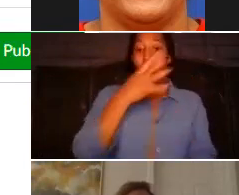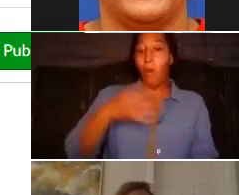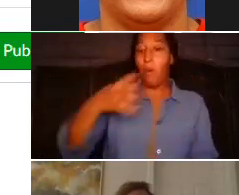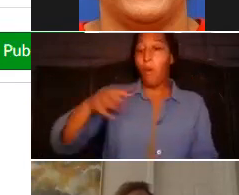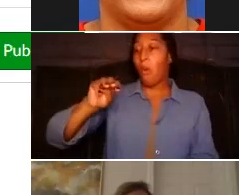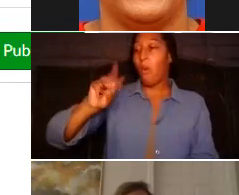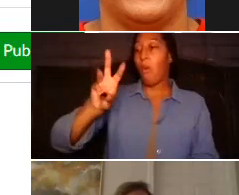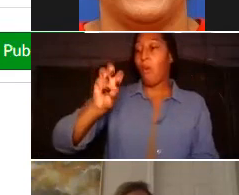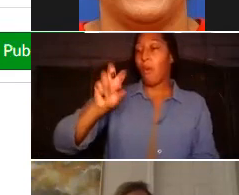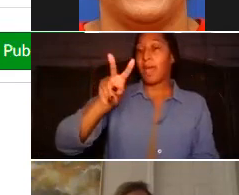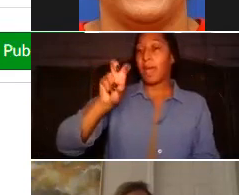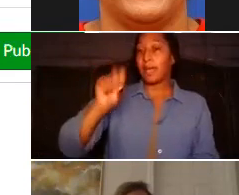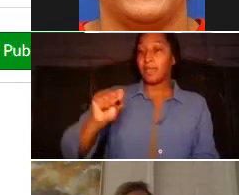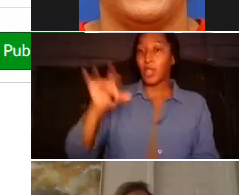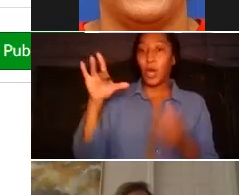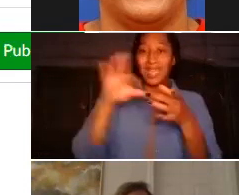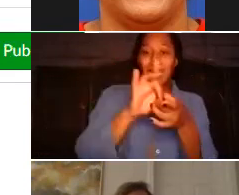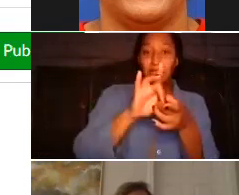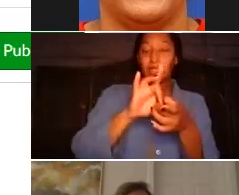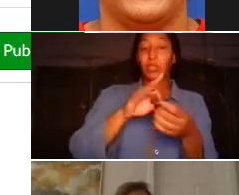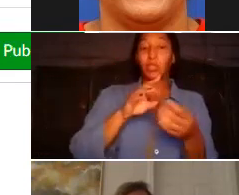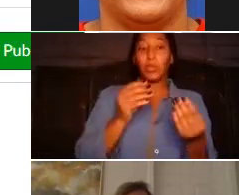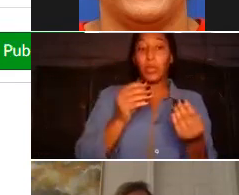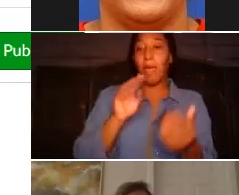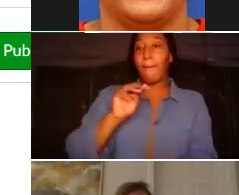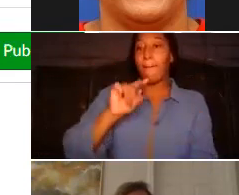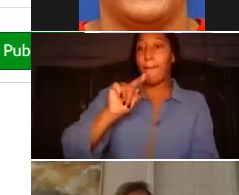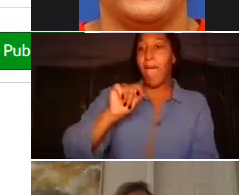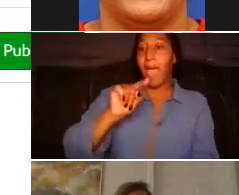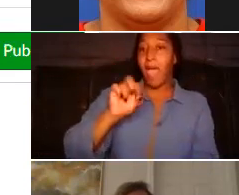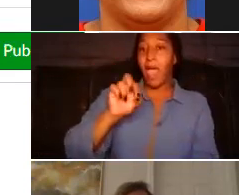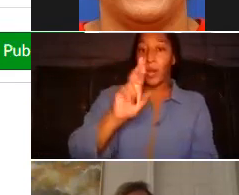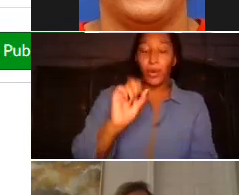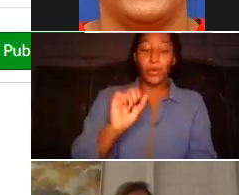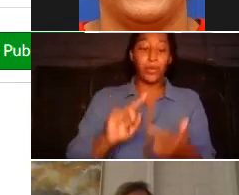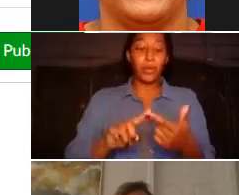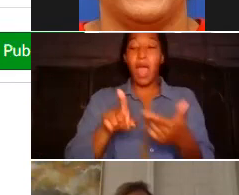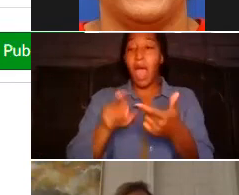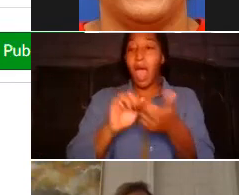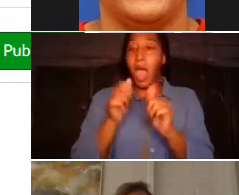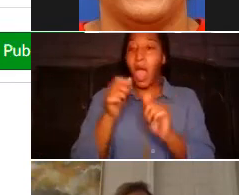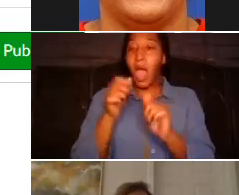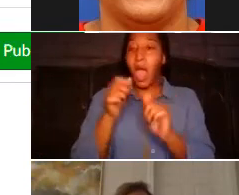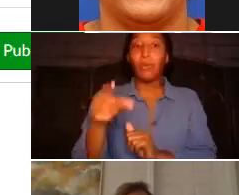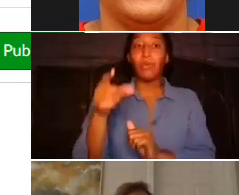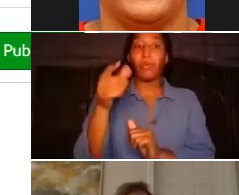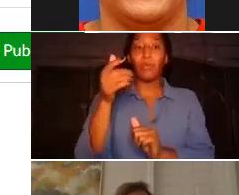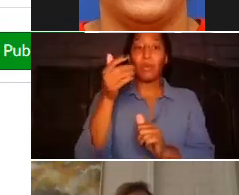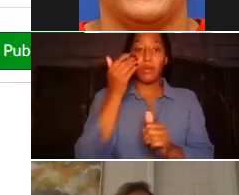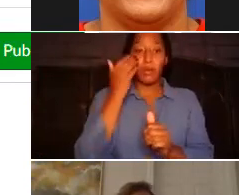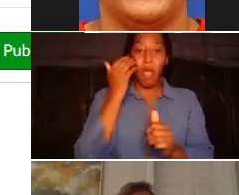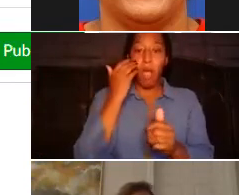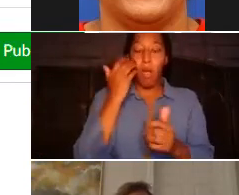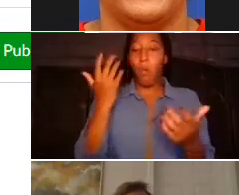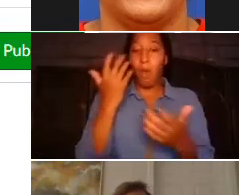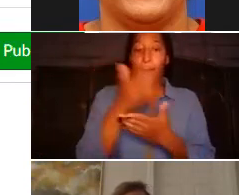how to calculate certain properties regarding waves, in particular problems